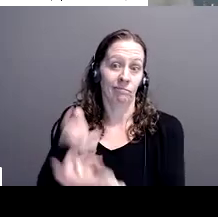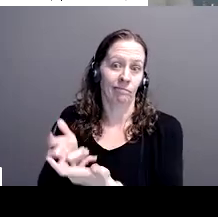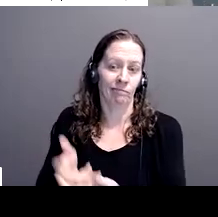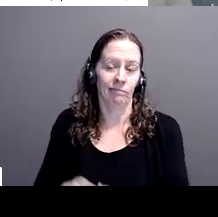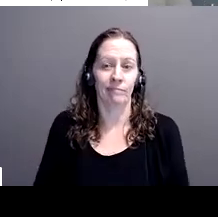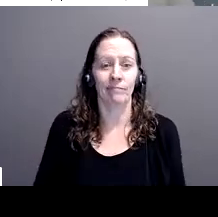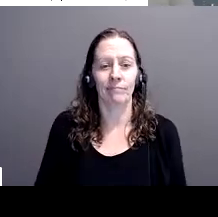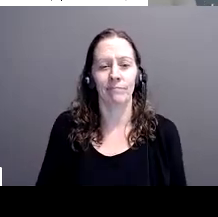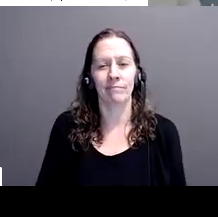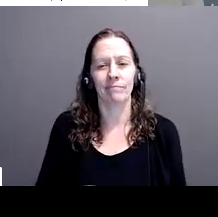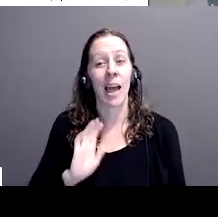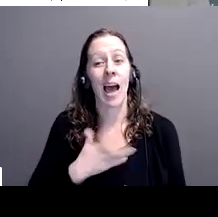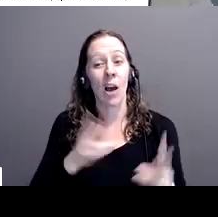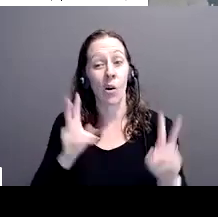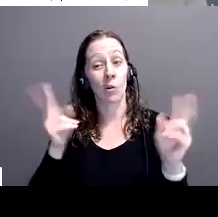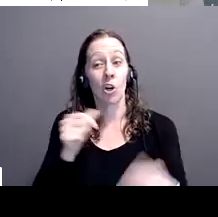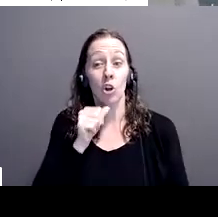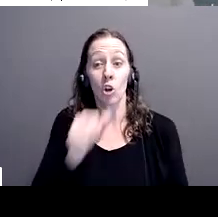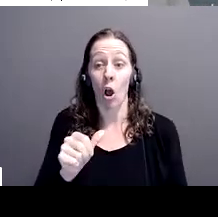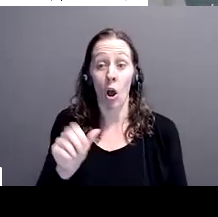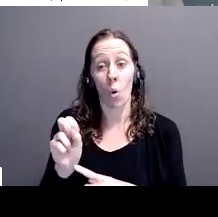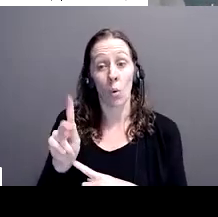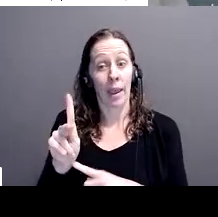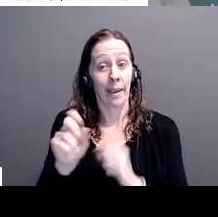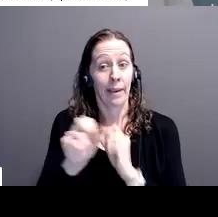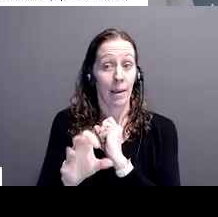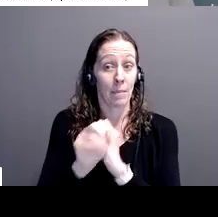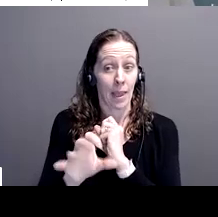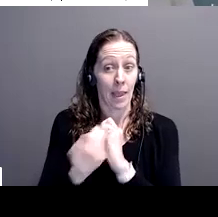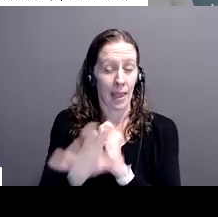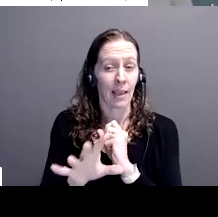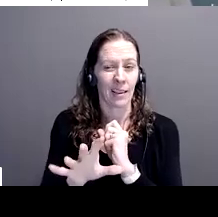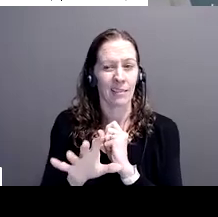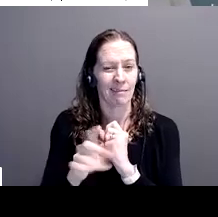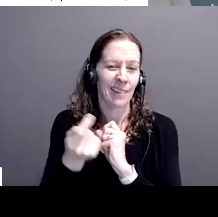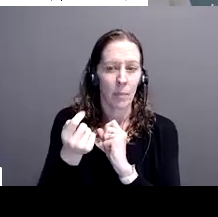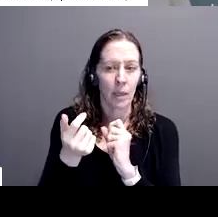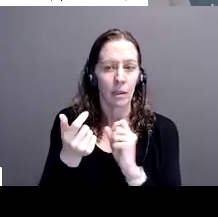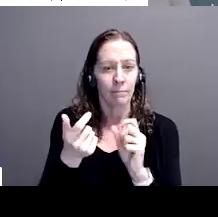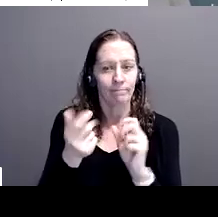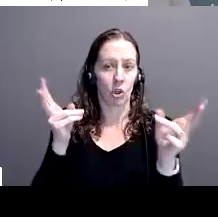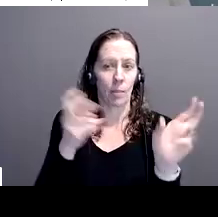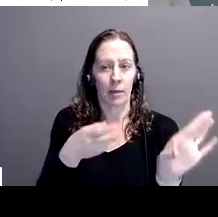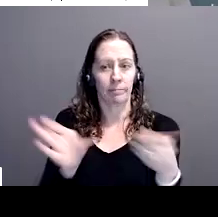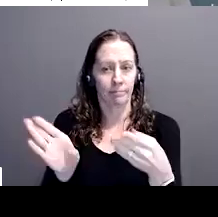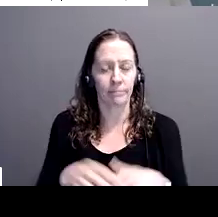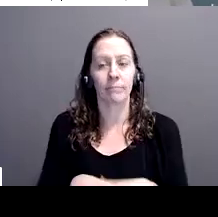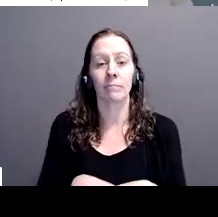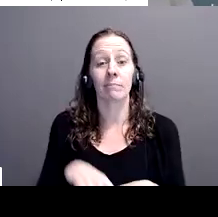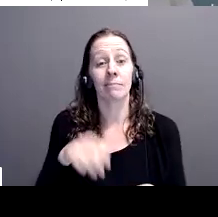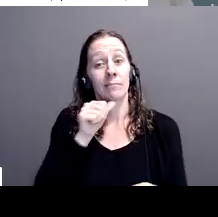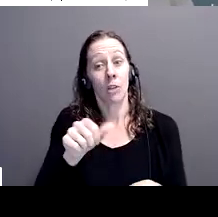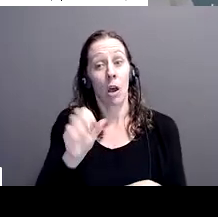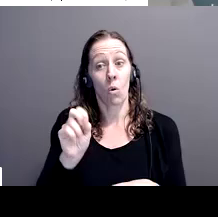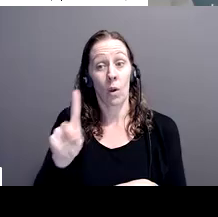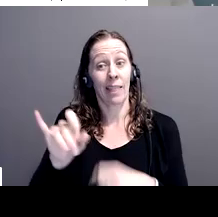So our Not Okay campaign, just switching gears just slightly, is a campaign that we